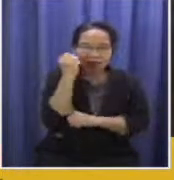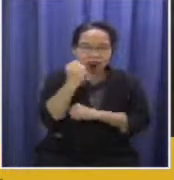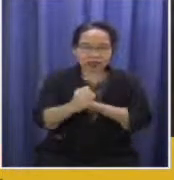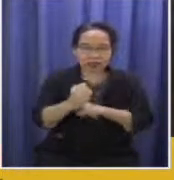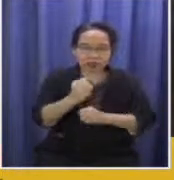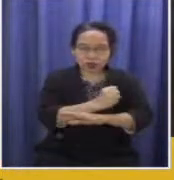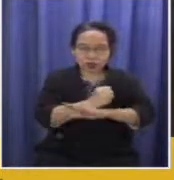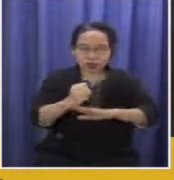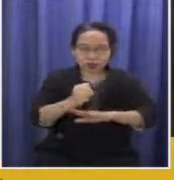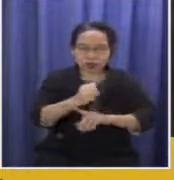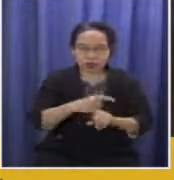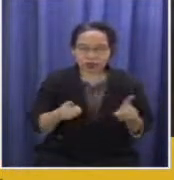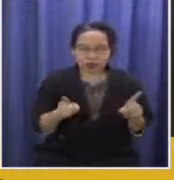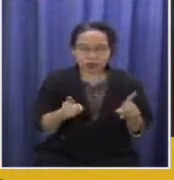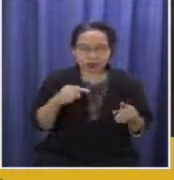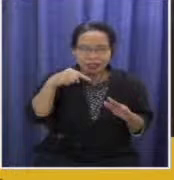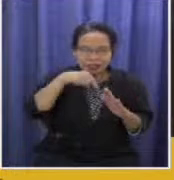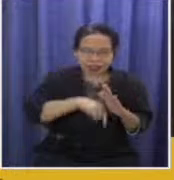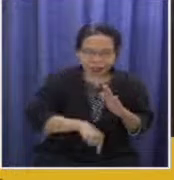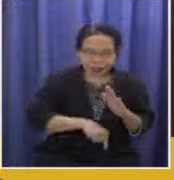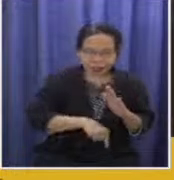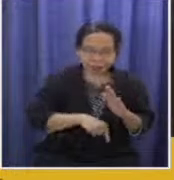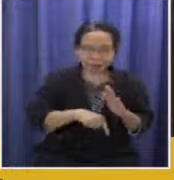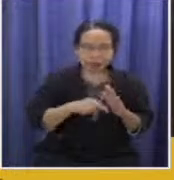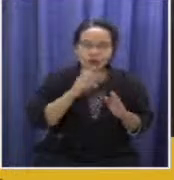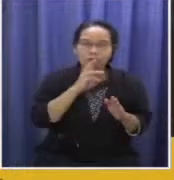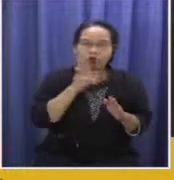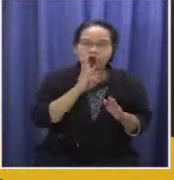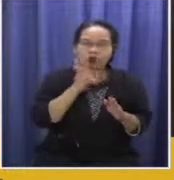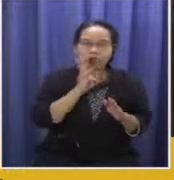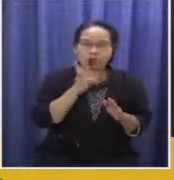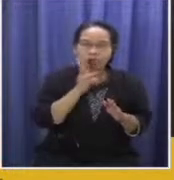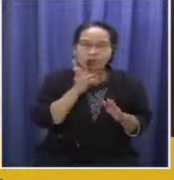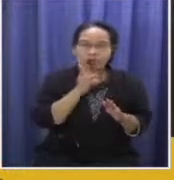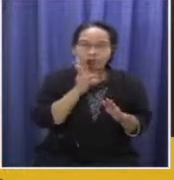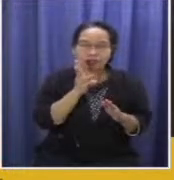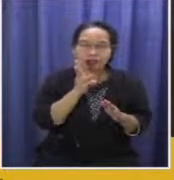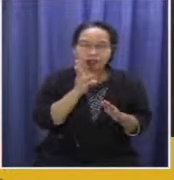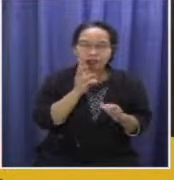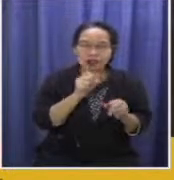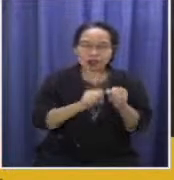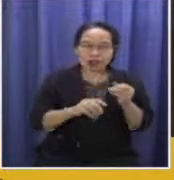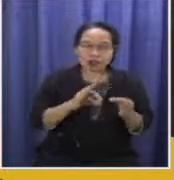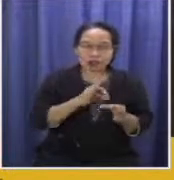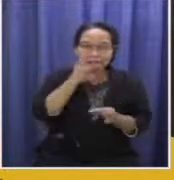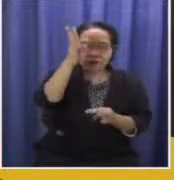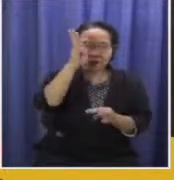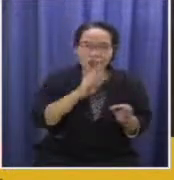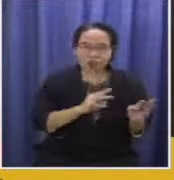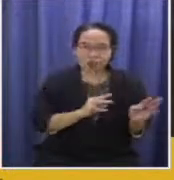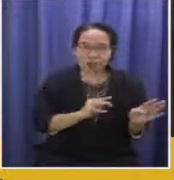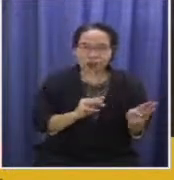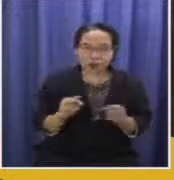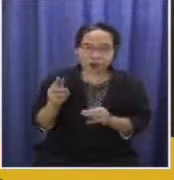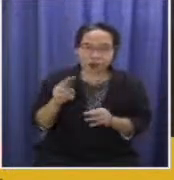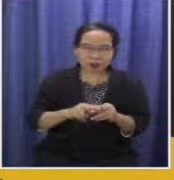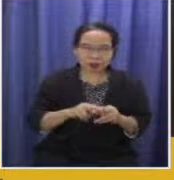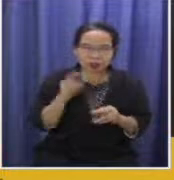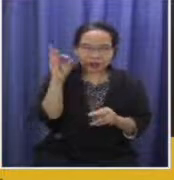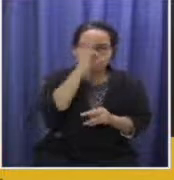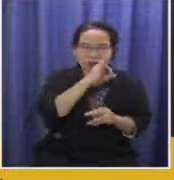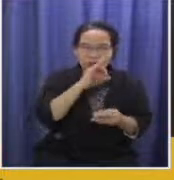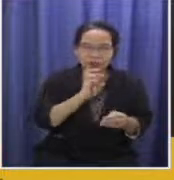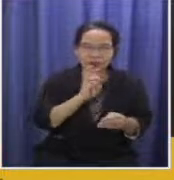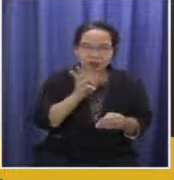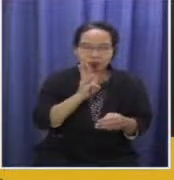surface, but the deep is water. That's why the Spirit of God moved upon the face